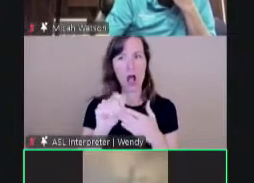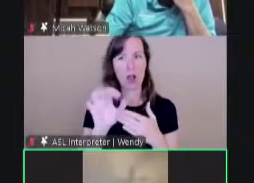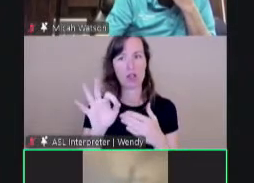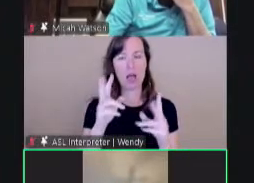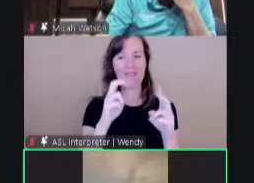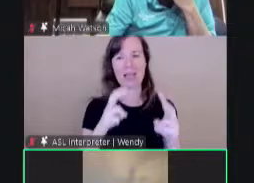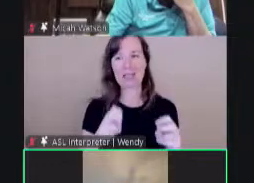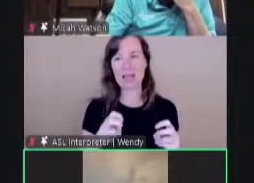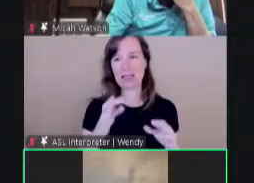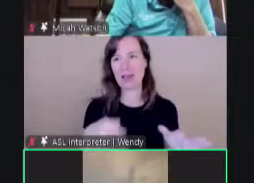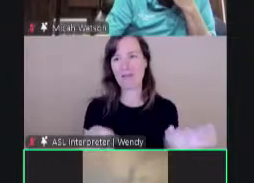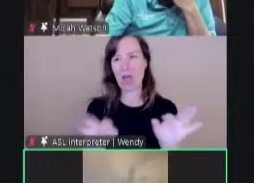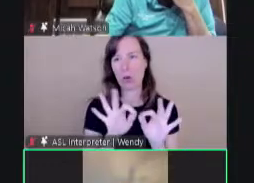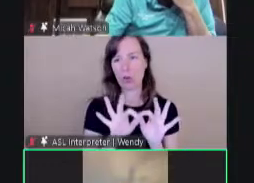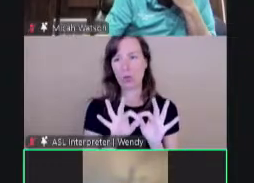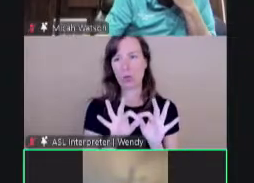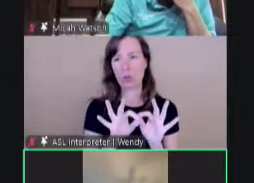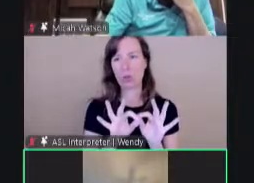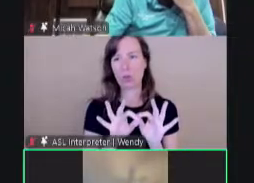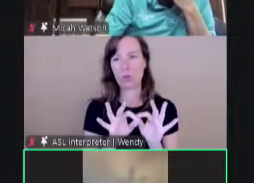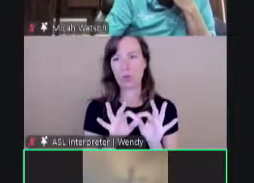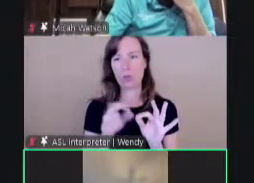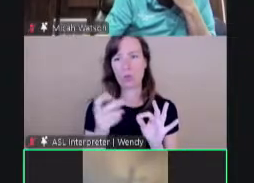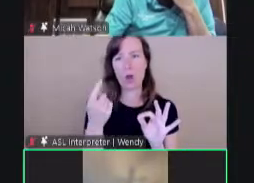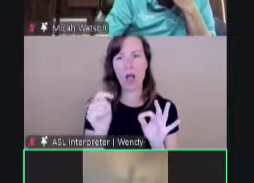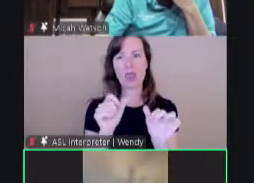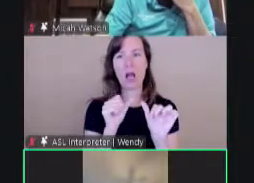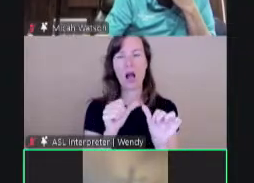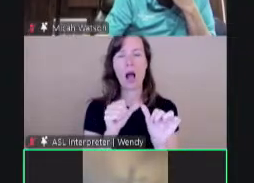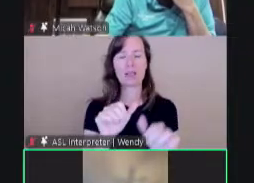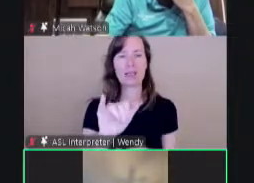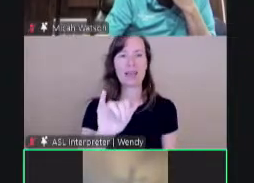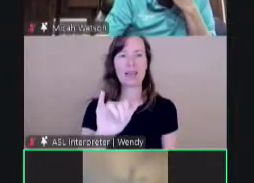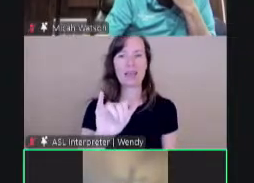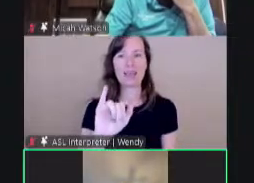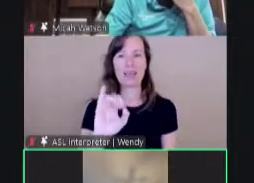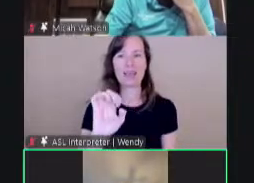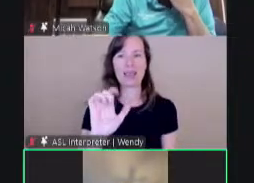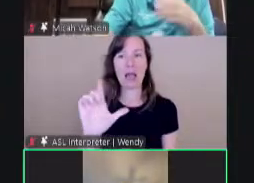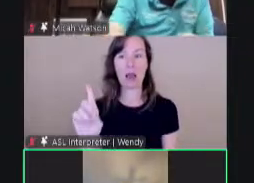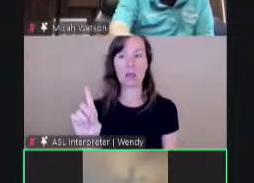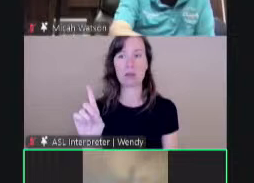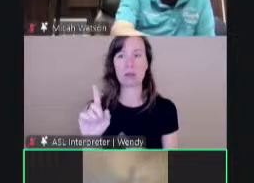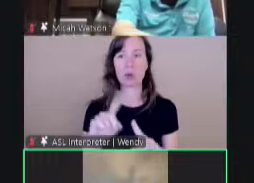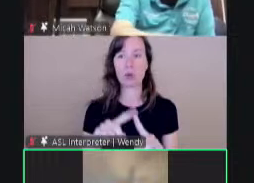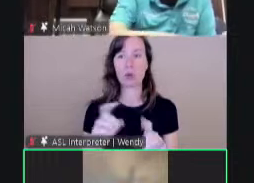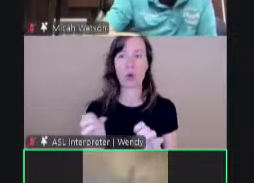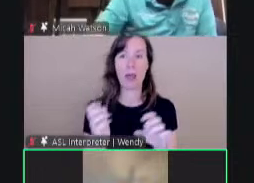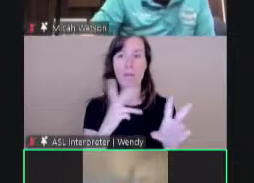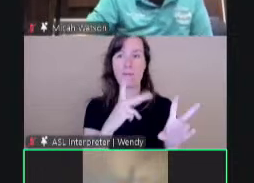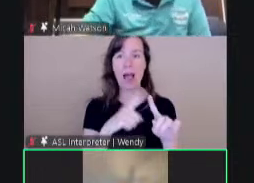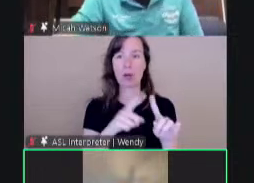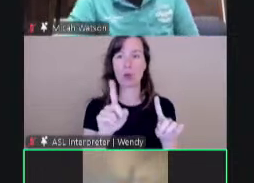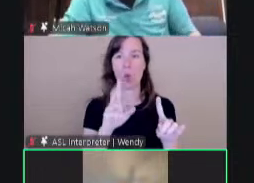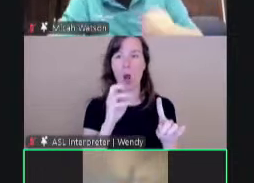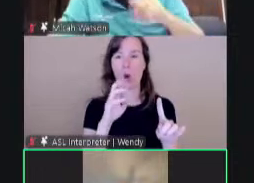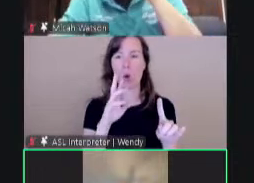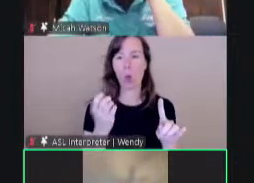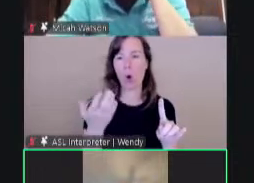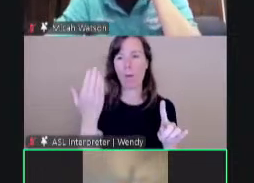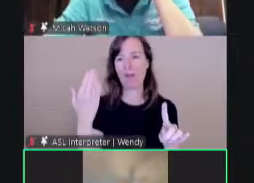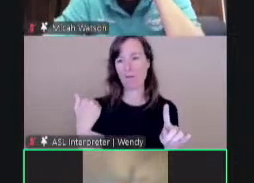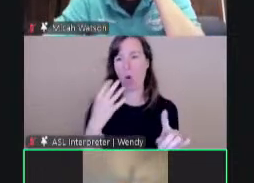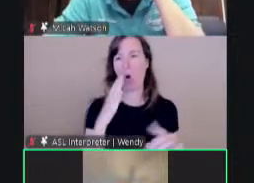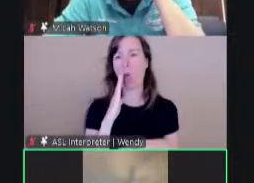value. The constant yield to get you back to where you were previously would